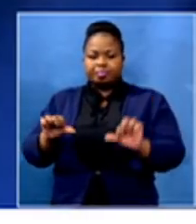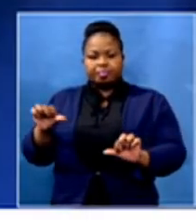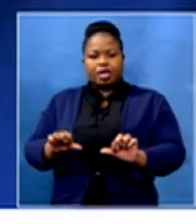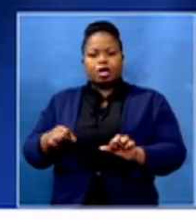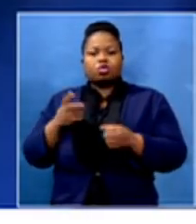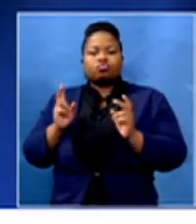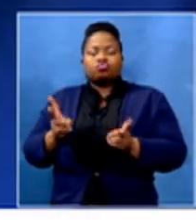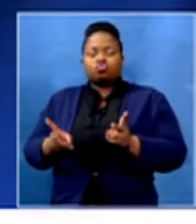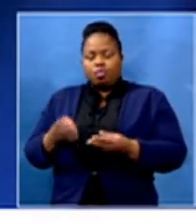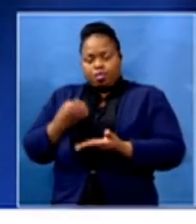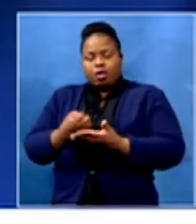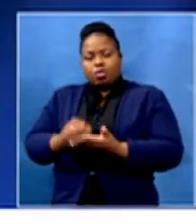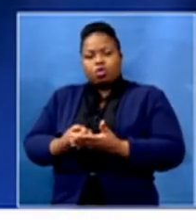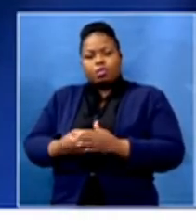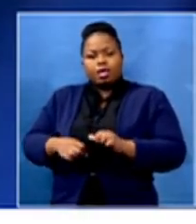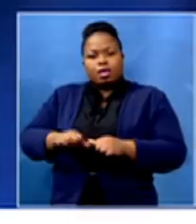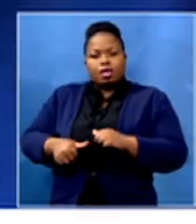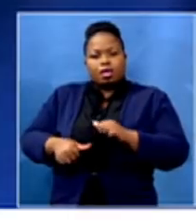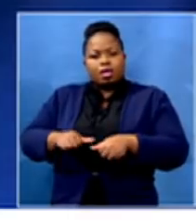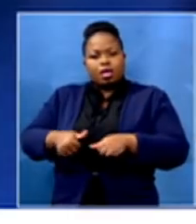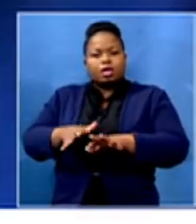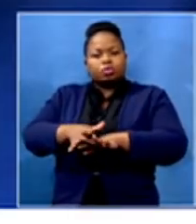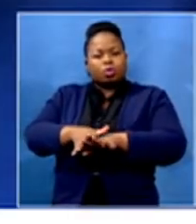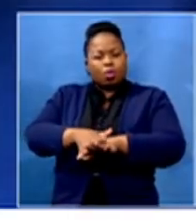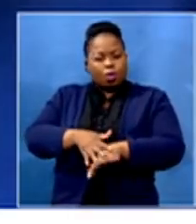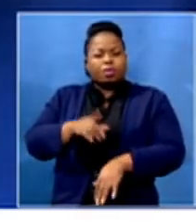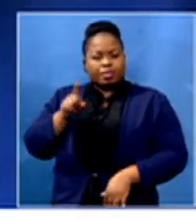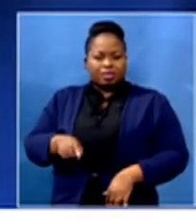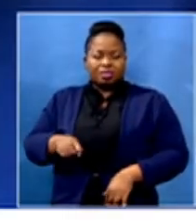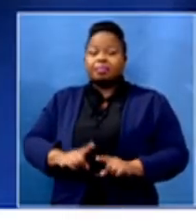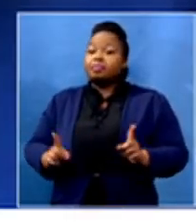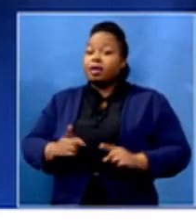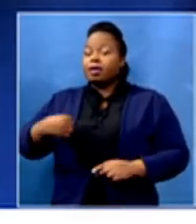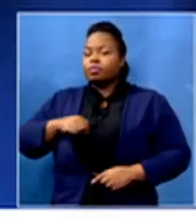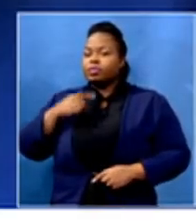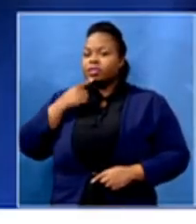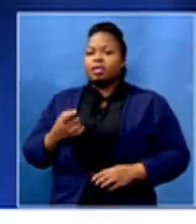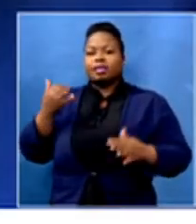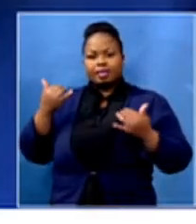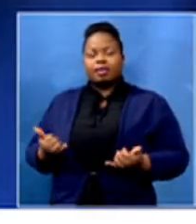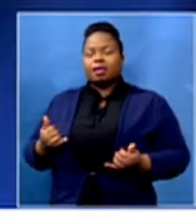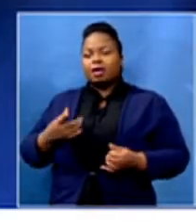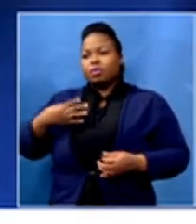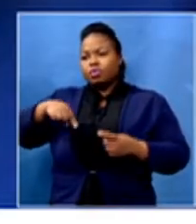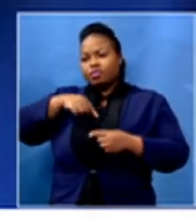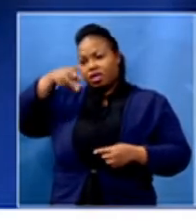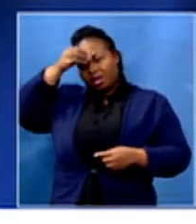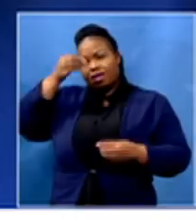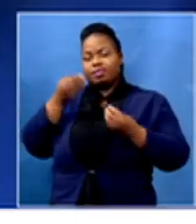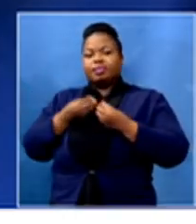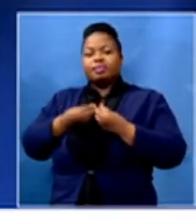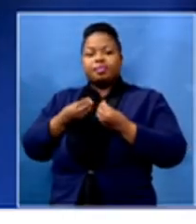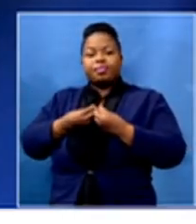economy, step by step. But we are saying we have now learned something. What we have learned is that